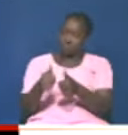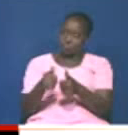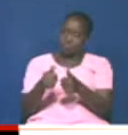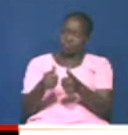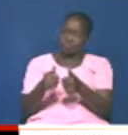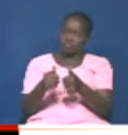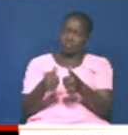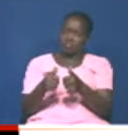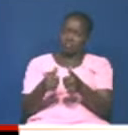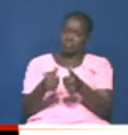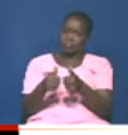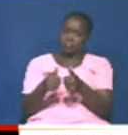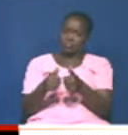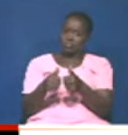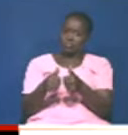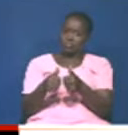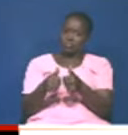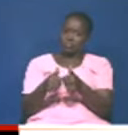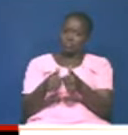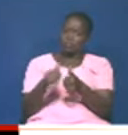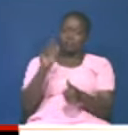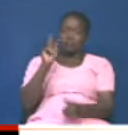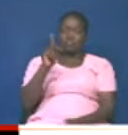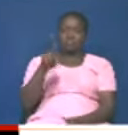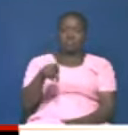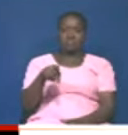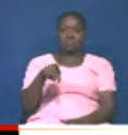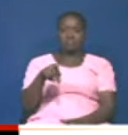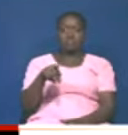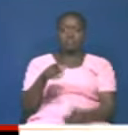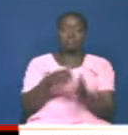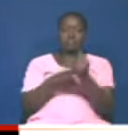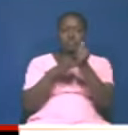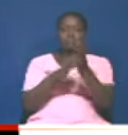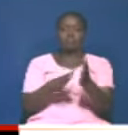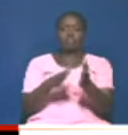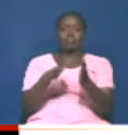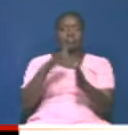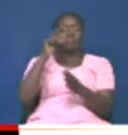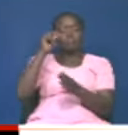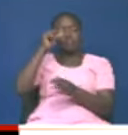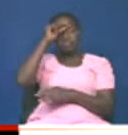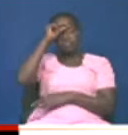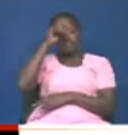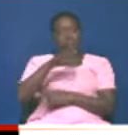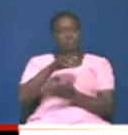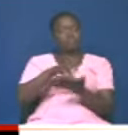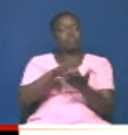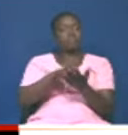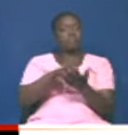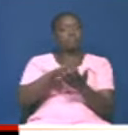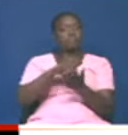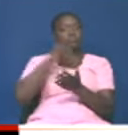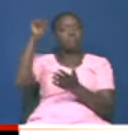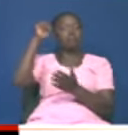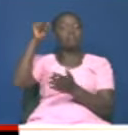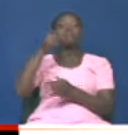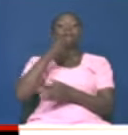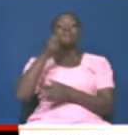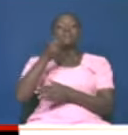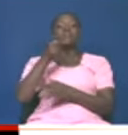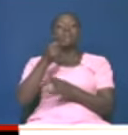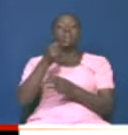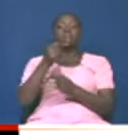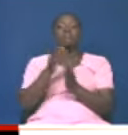vibrant Democratic Party leader Awiti Bollo, who is vying for the Mombasa gubernatorial seat, the politicians claim the firm mandated